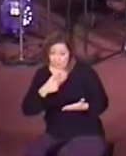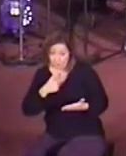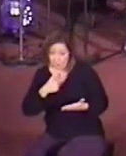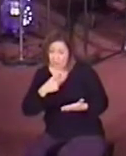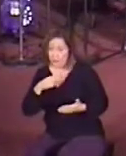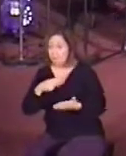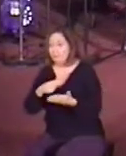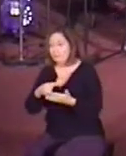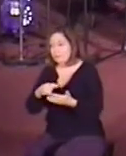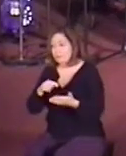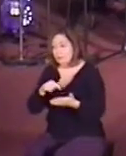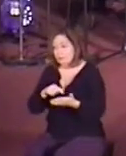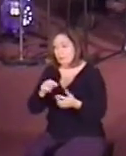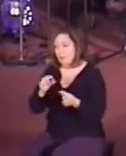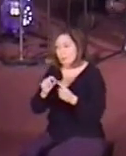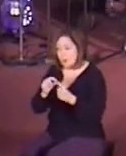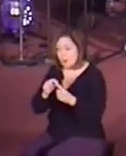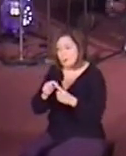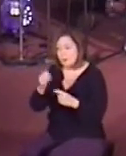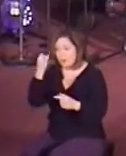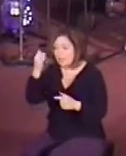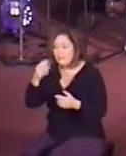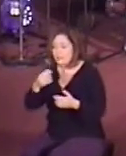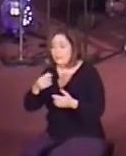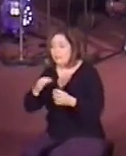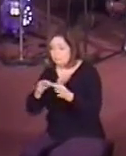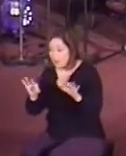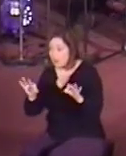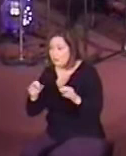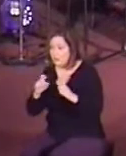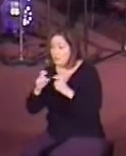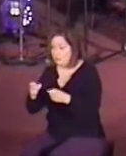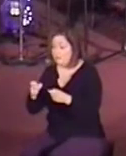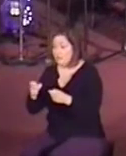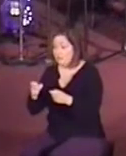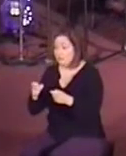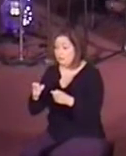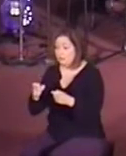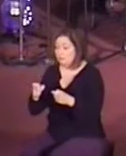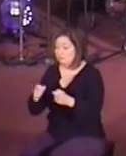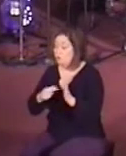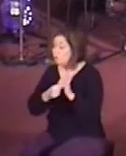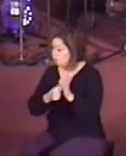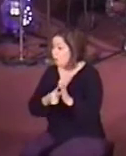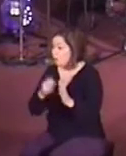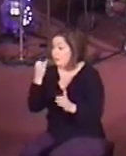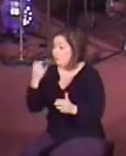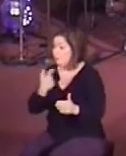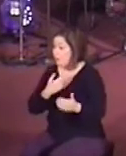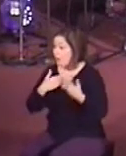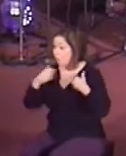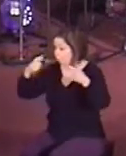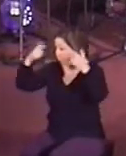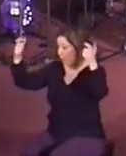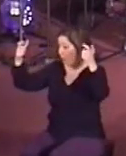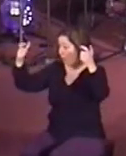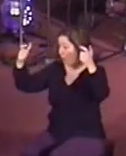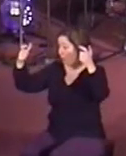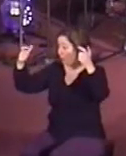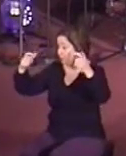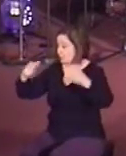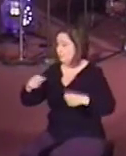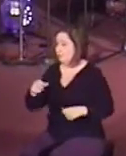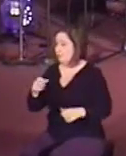are words and ideas and phrases that give us indicators whether or not we are a prideful person or an arrogant person or a humble